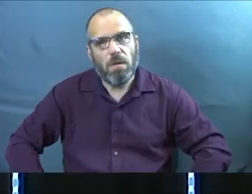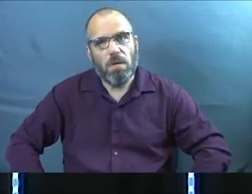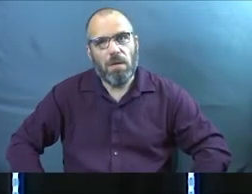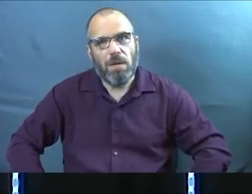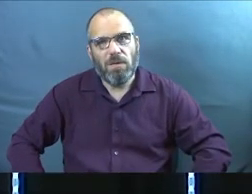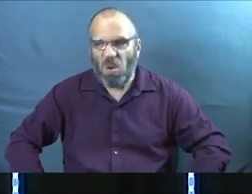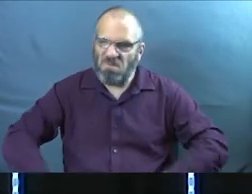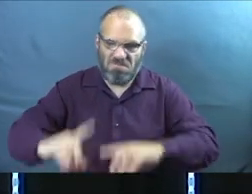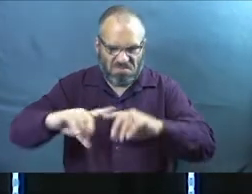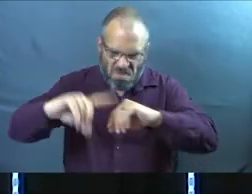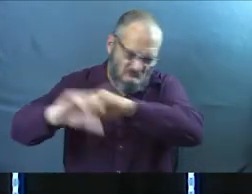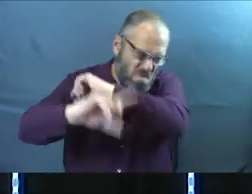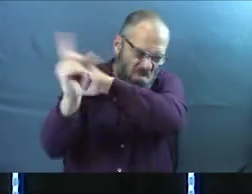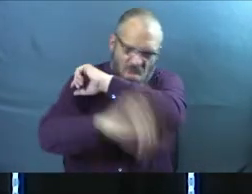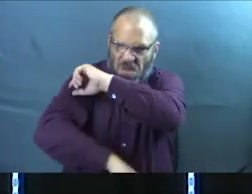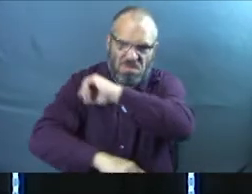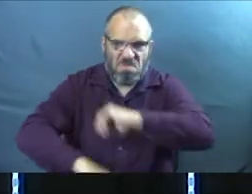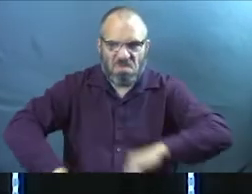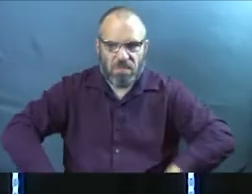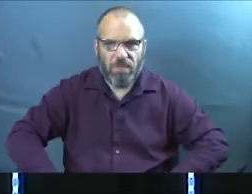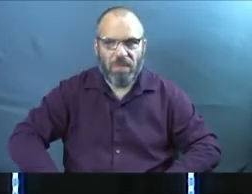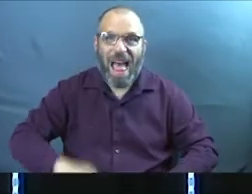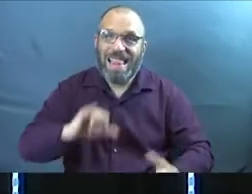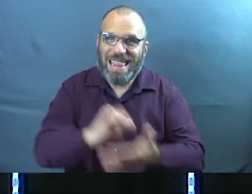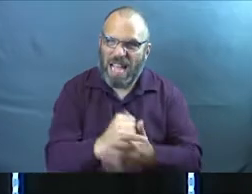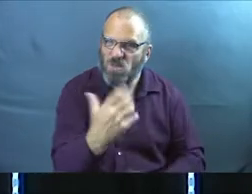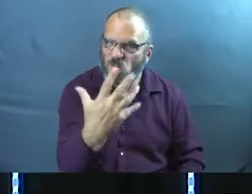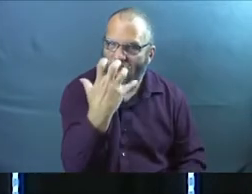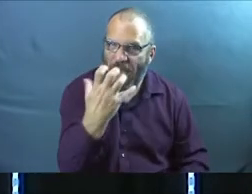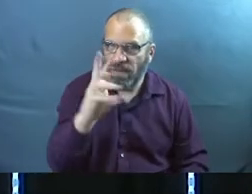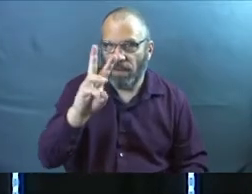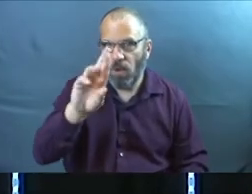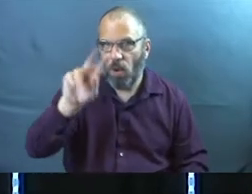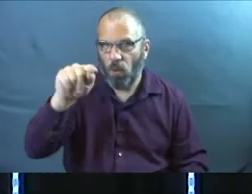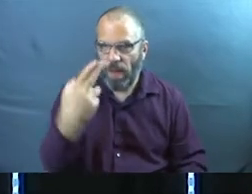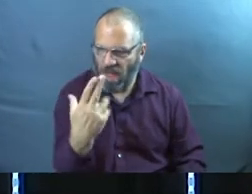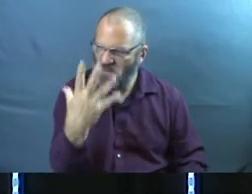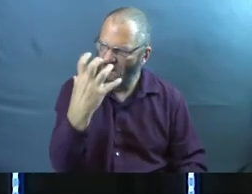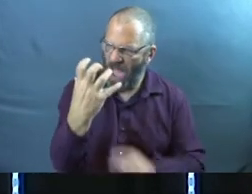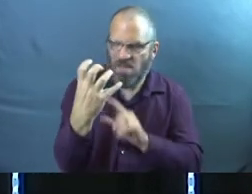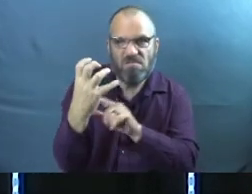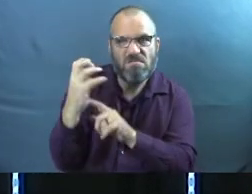just needs to be done. That's wrath.